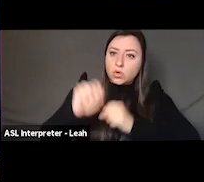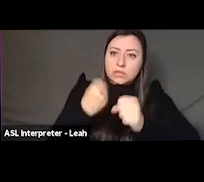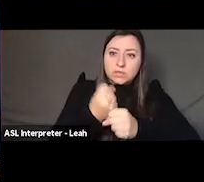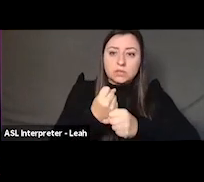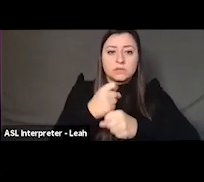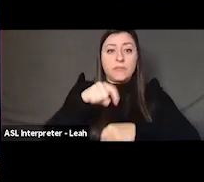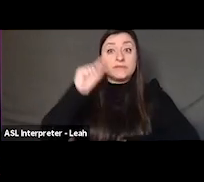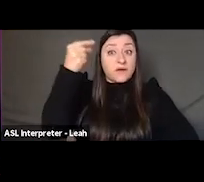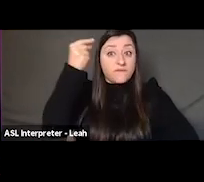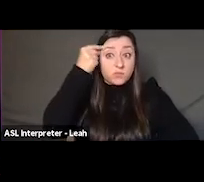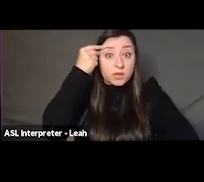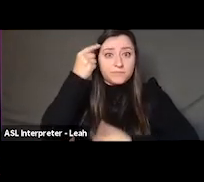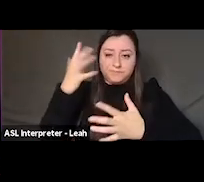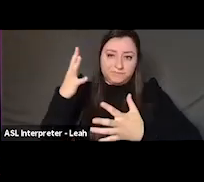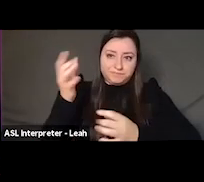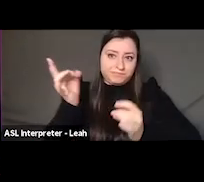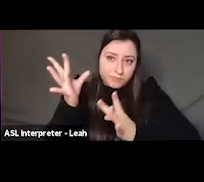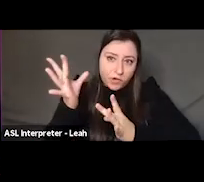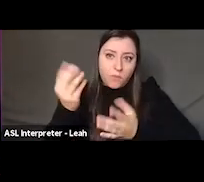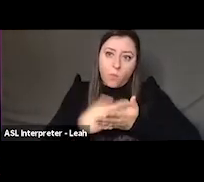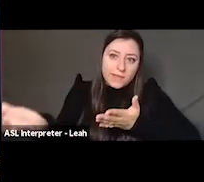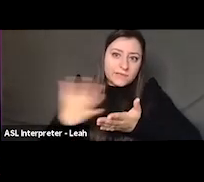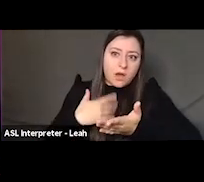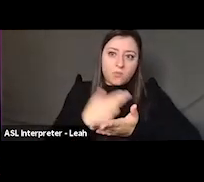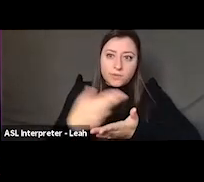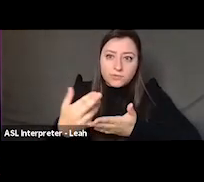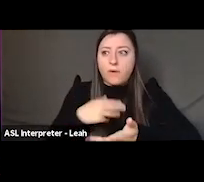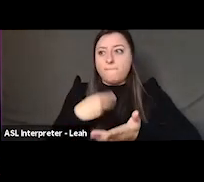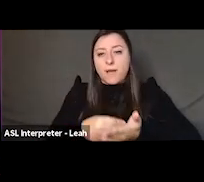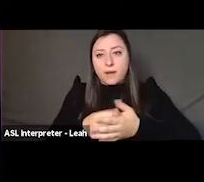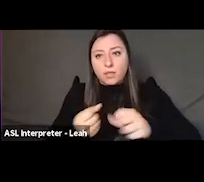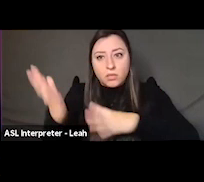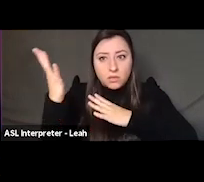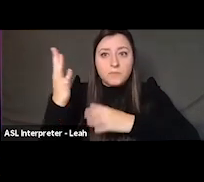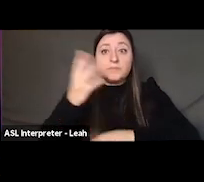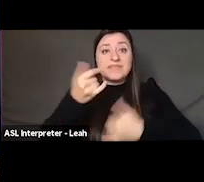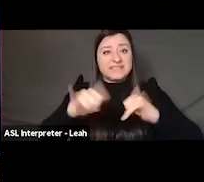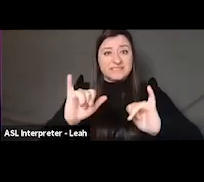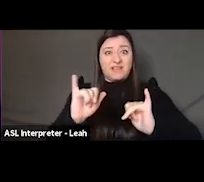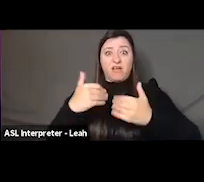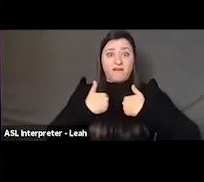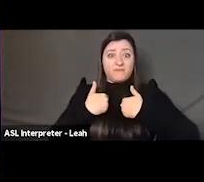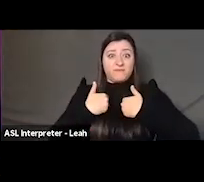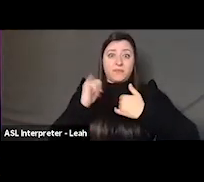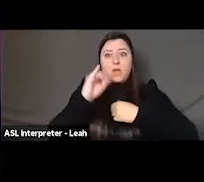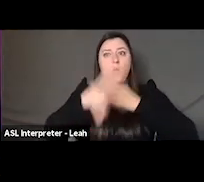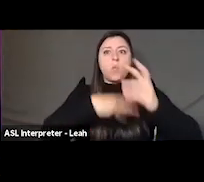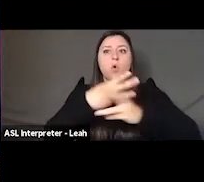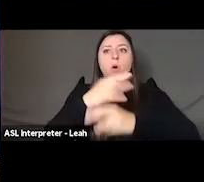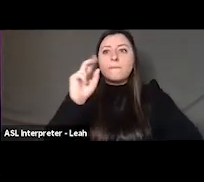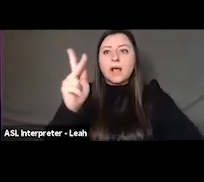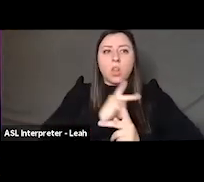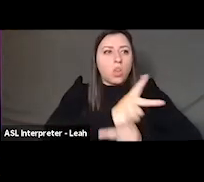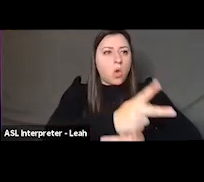been wasting our resources, our money. And still you have institutions such as the World Bank loaning Lebanon money